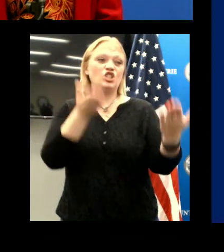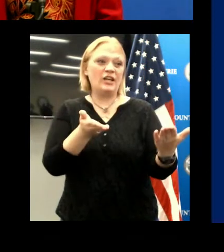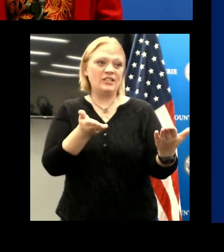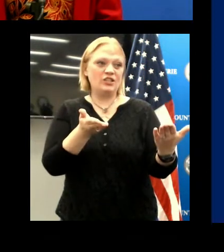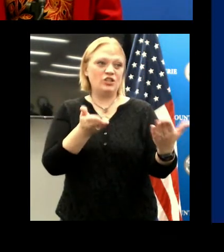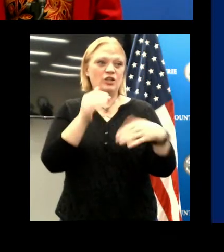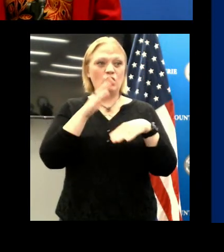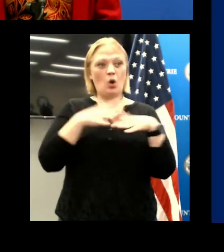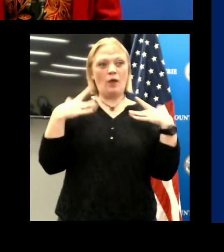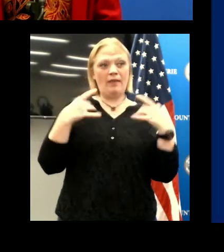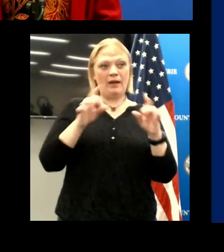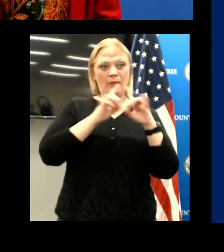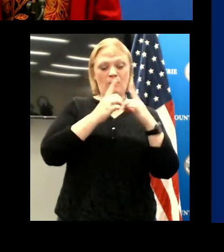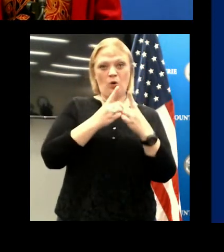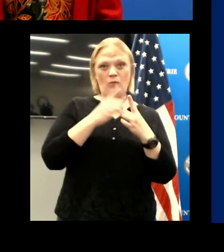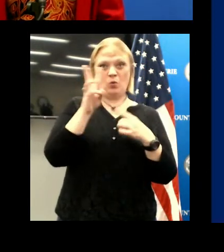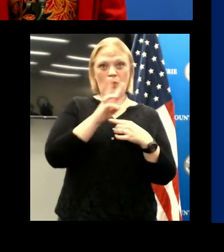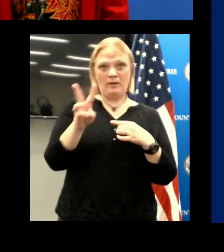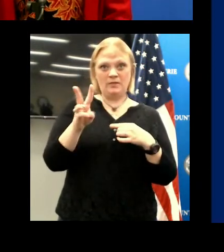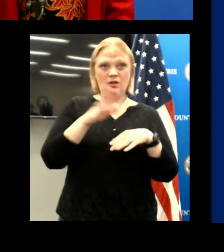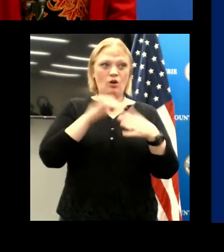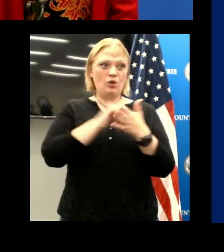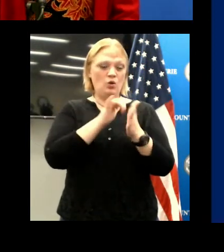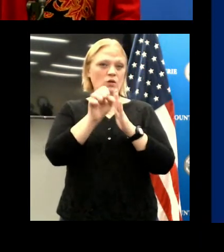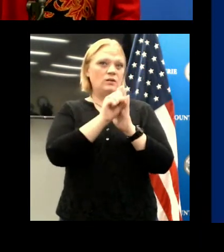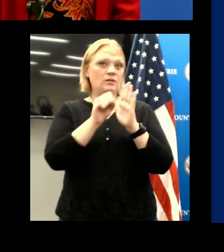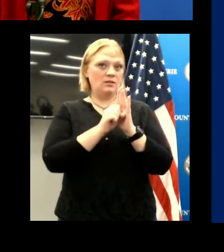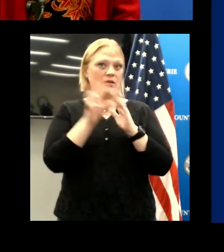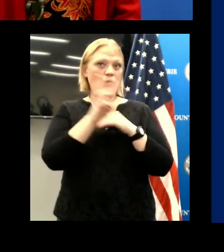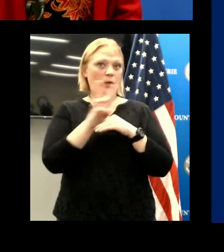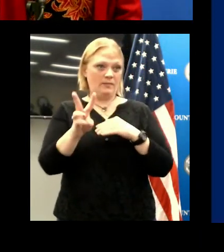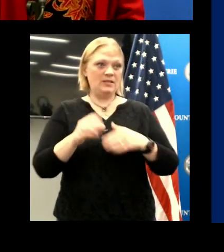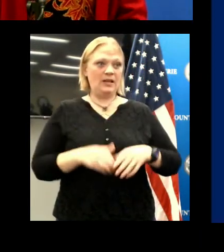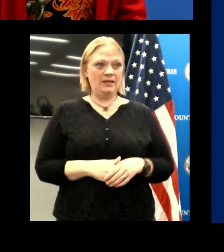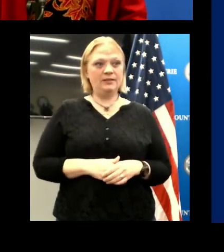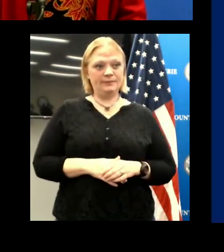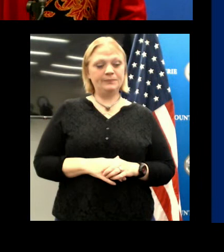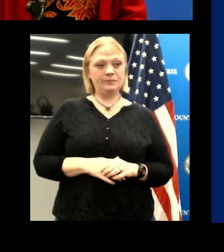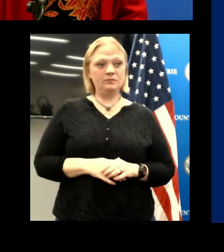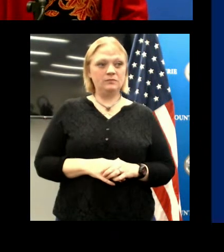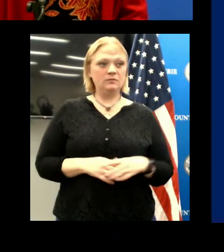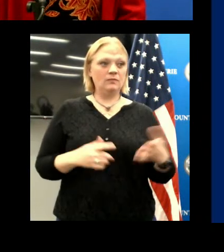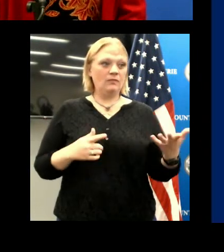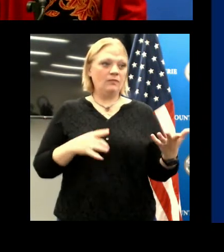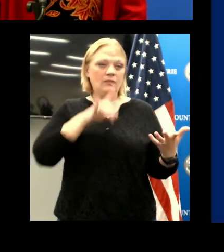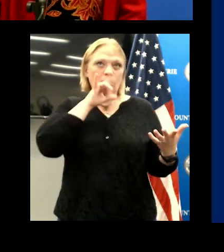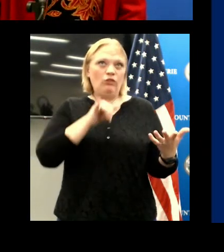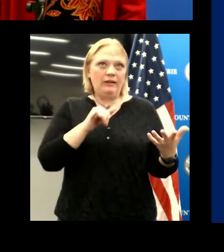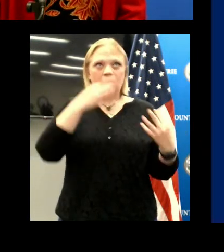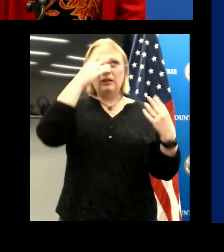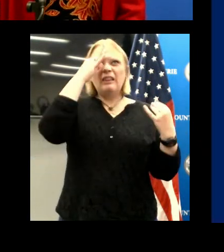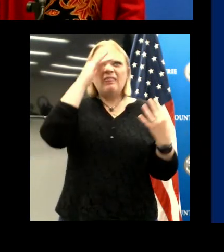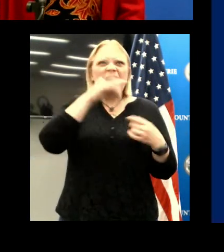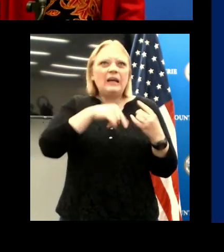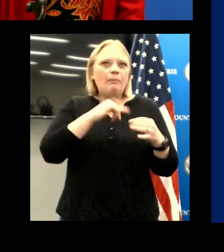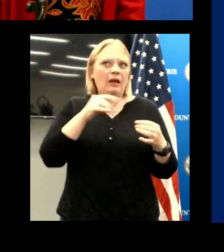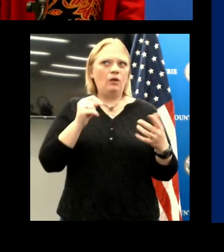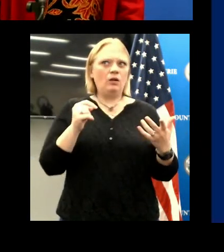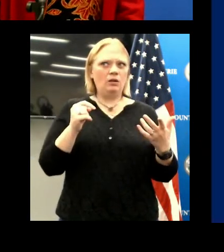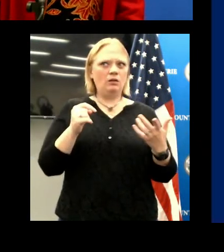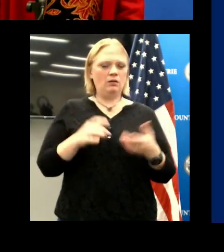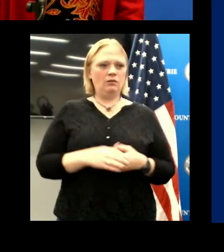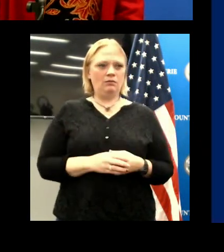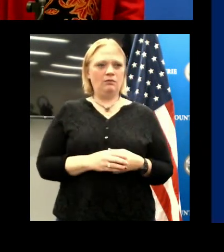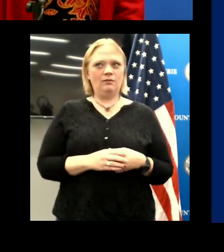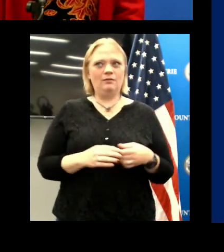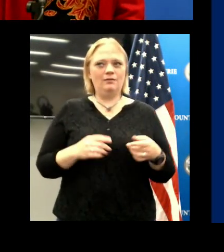Health Department website and on the New York State Health Department website. So, really just think about it. Also you have to